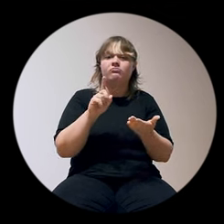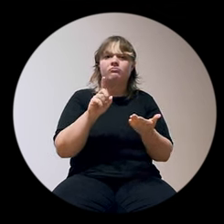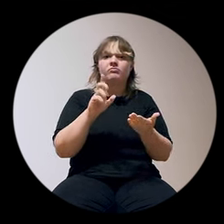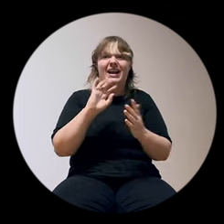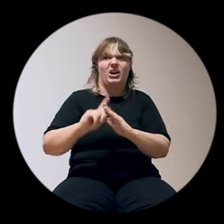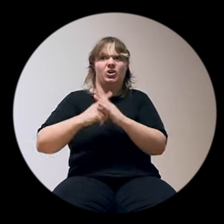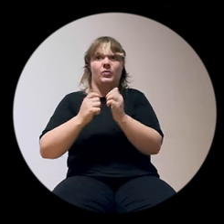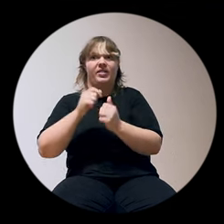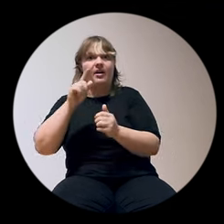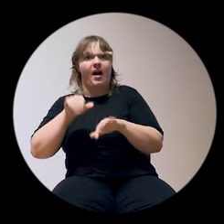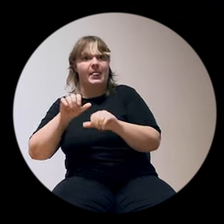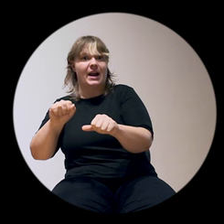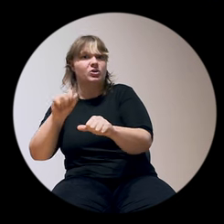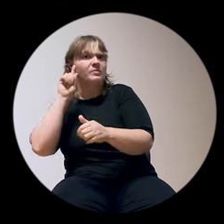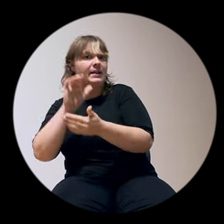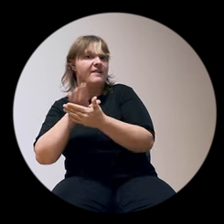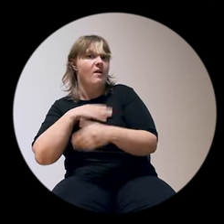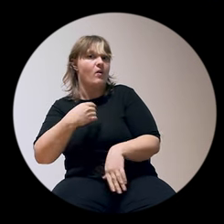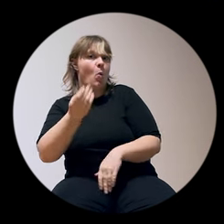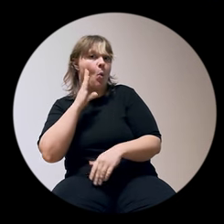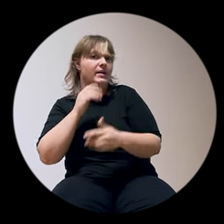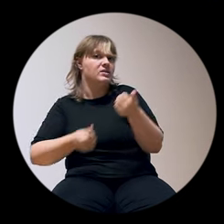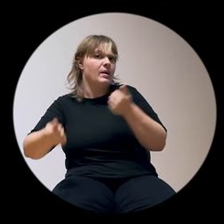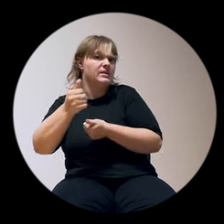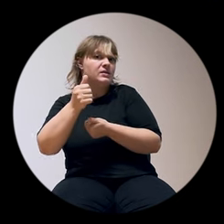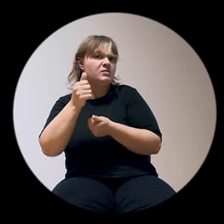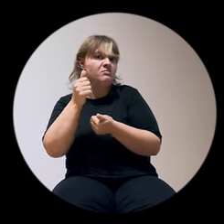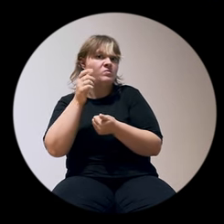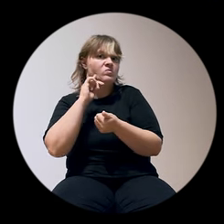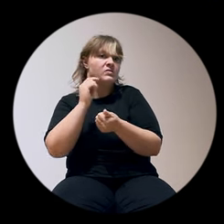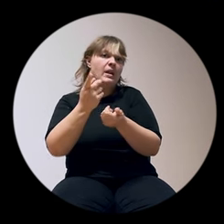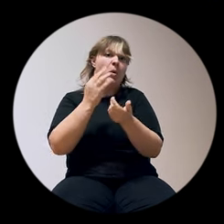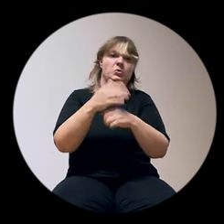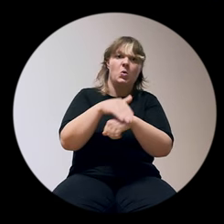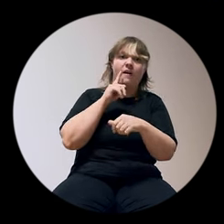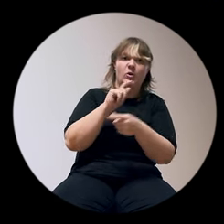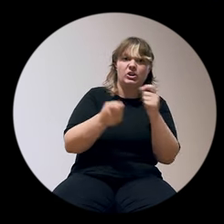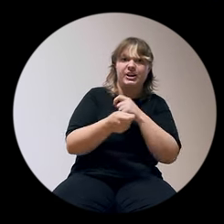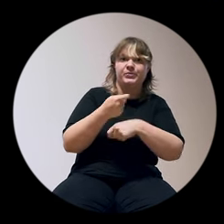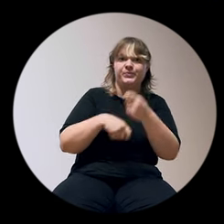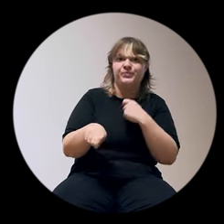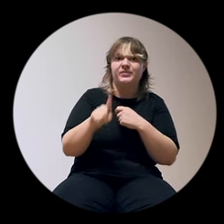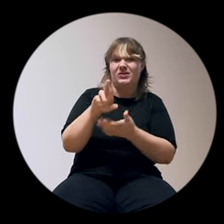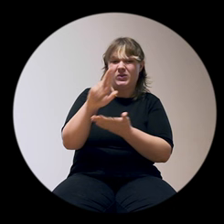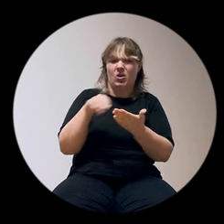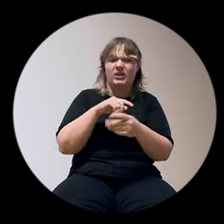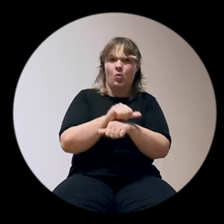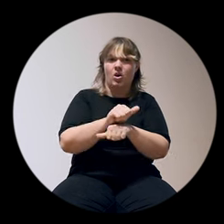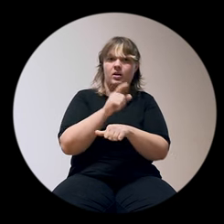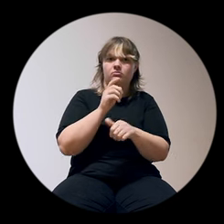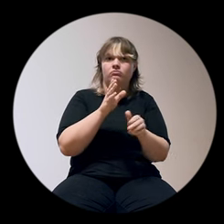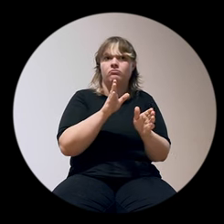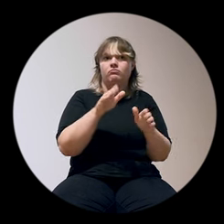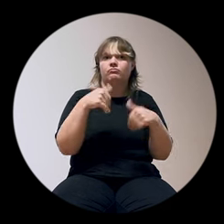white supremacy to delivering a layered critique and call for change. The resulting earthwork presents an opportunity to prepare for the